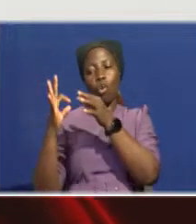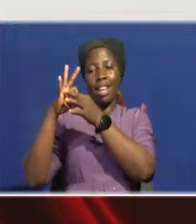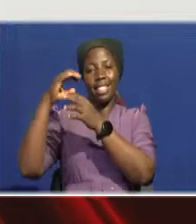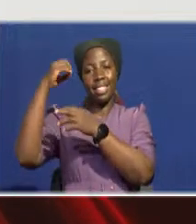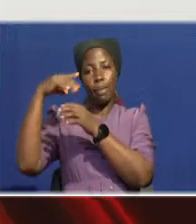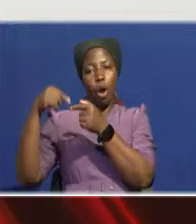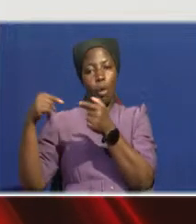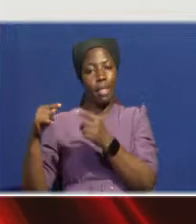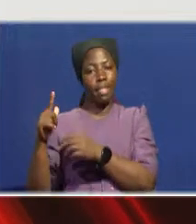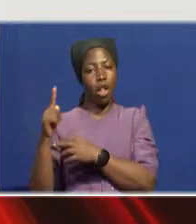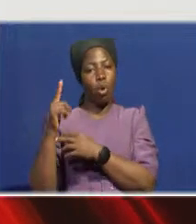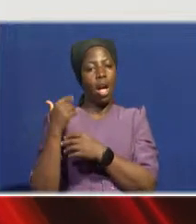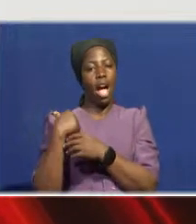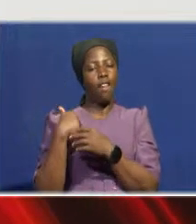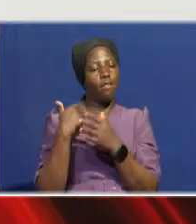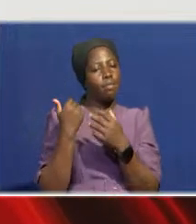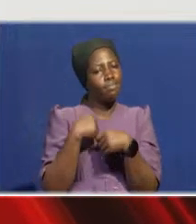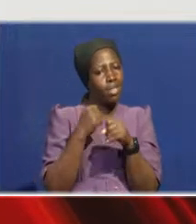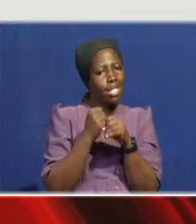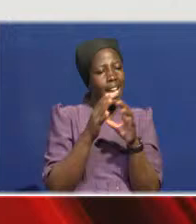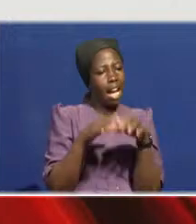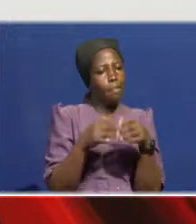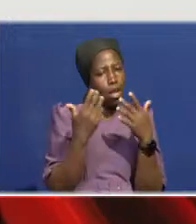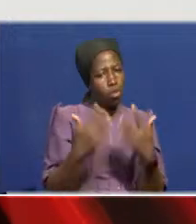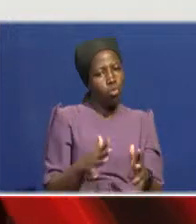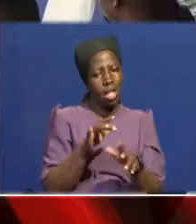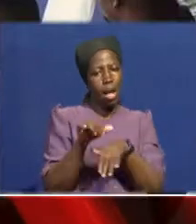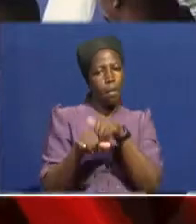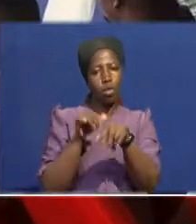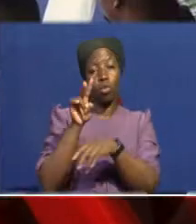firm about 2 billion shillings annually.